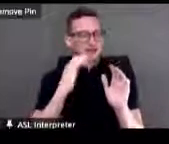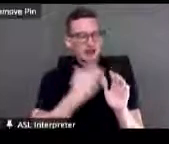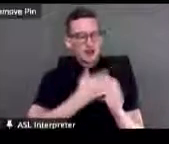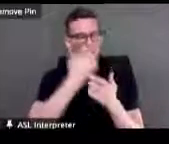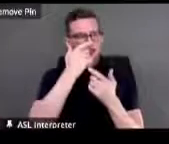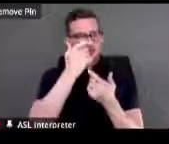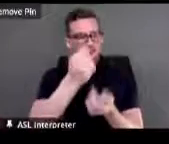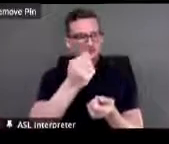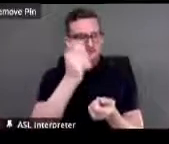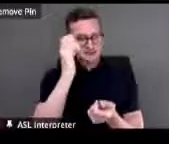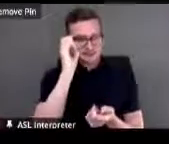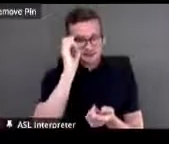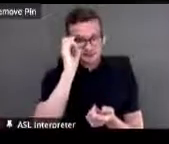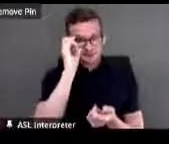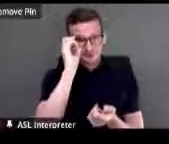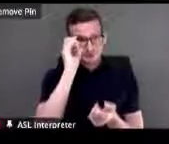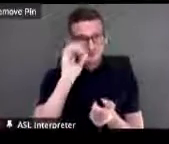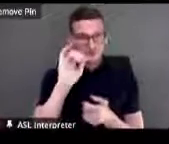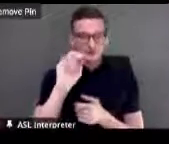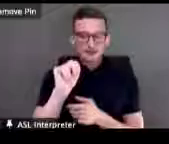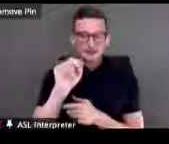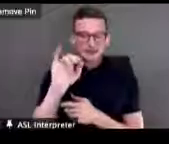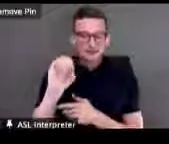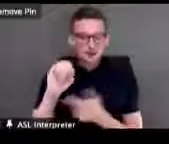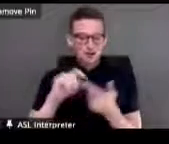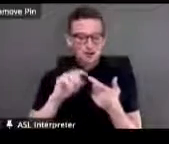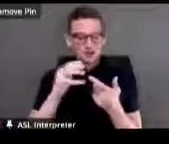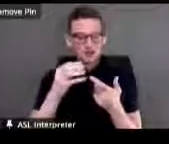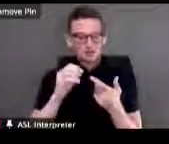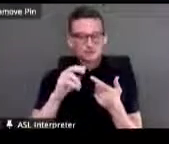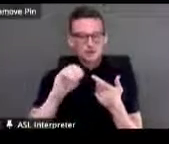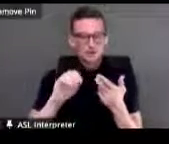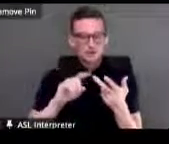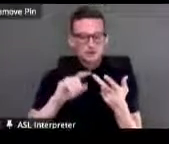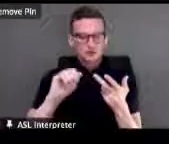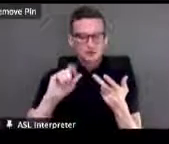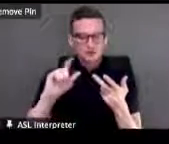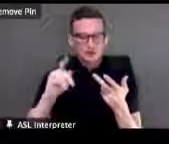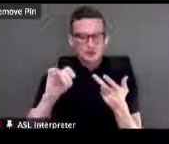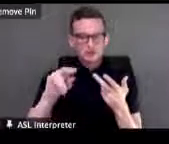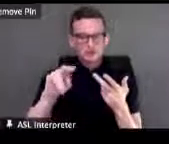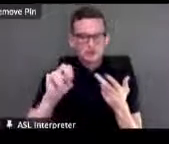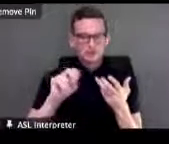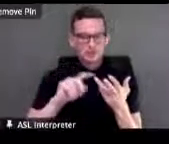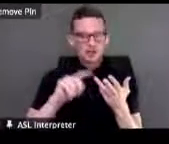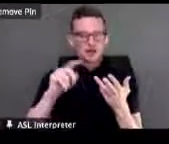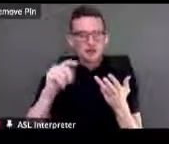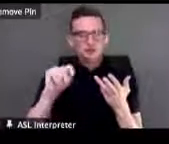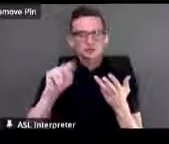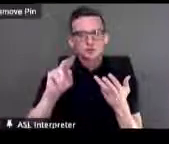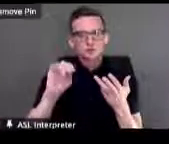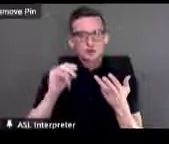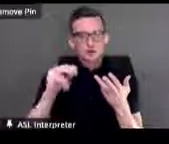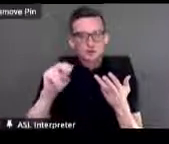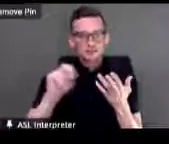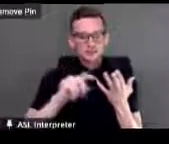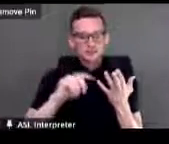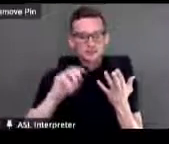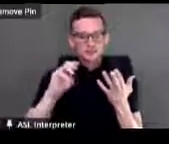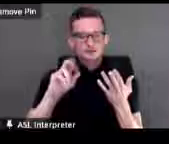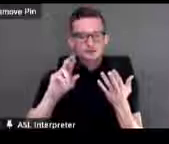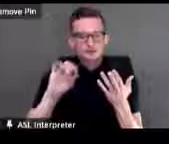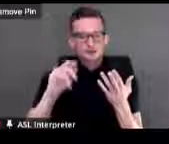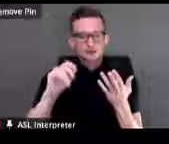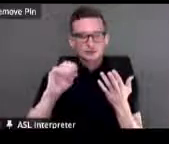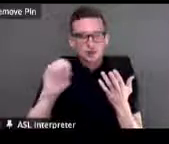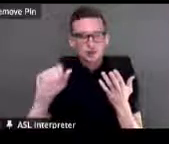be something like Inyo, Mono, Alpine, Amador, Tuolumne, Mariposa, Calaveras, the Lake